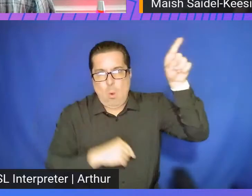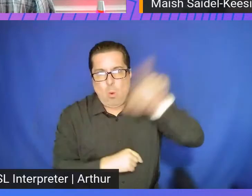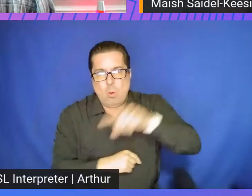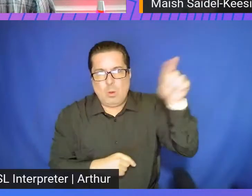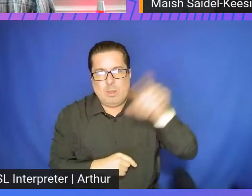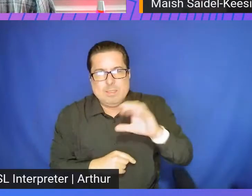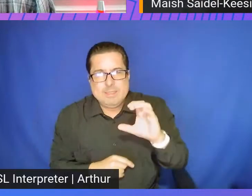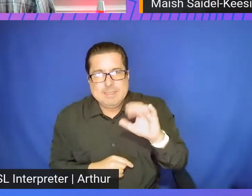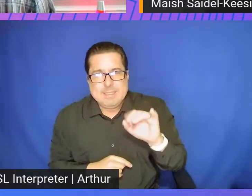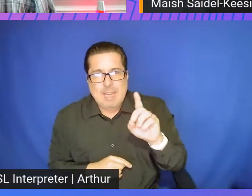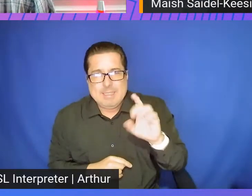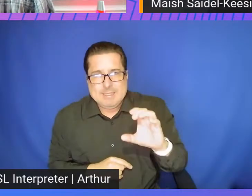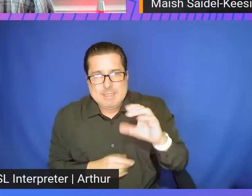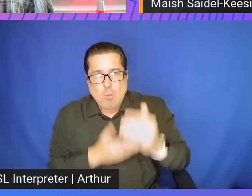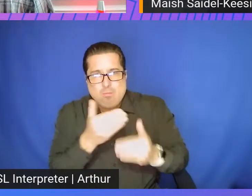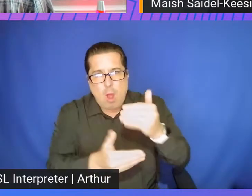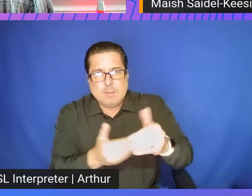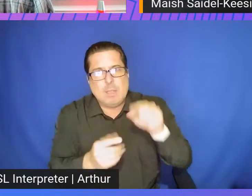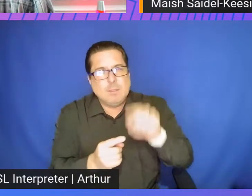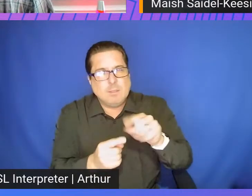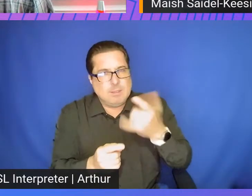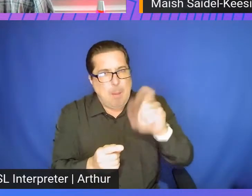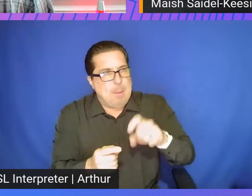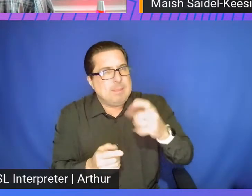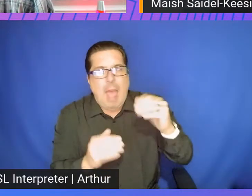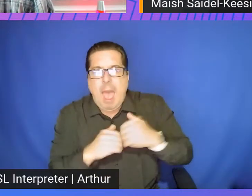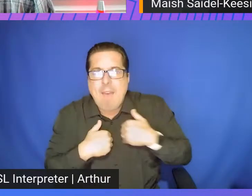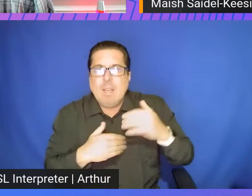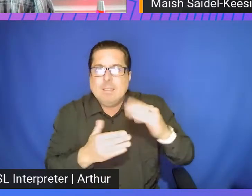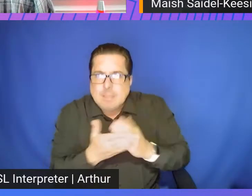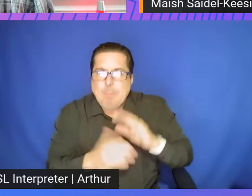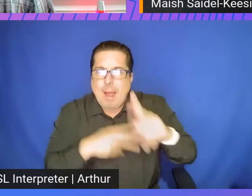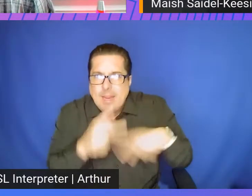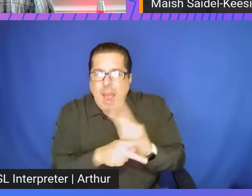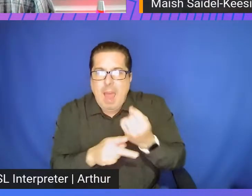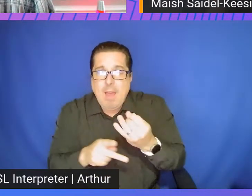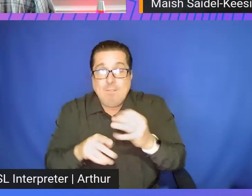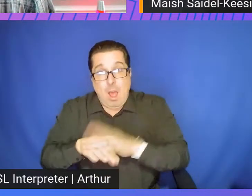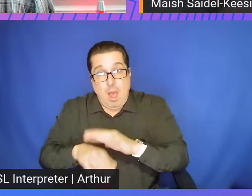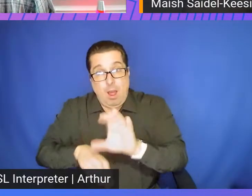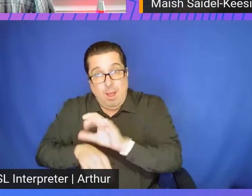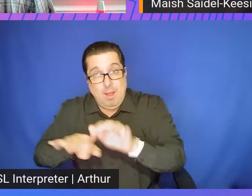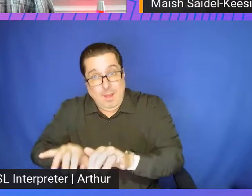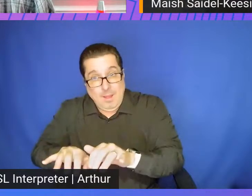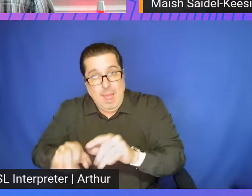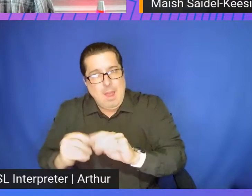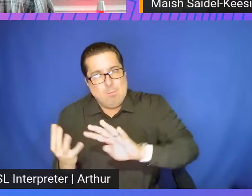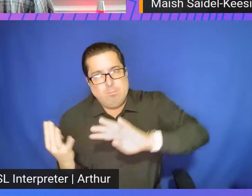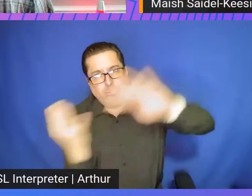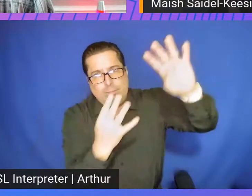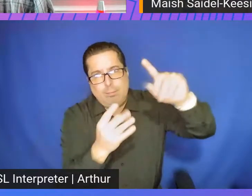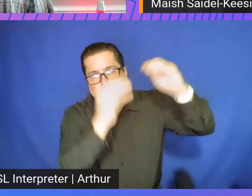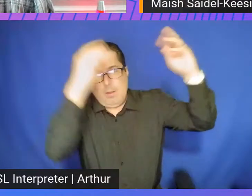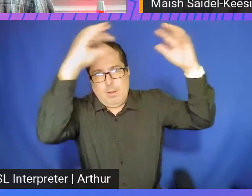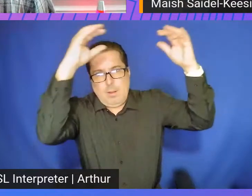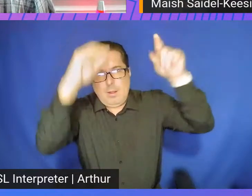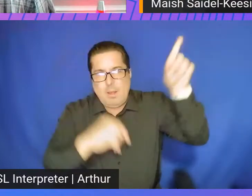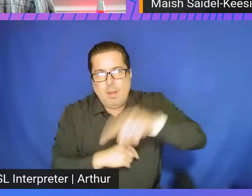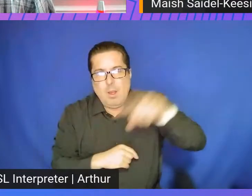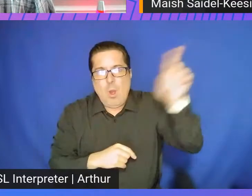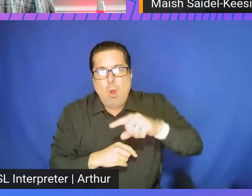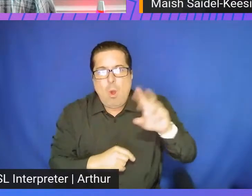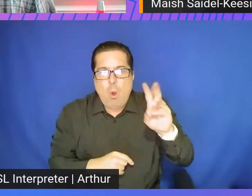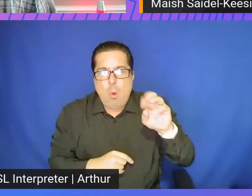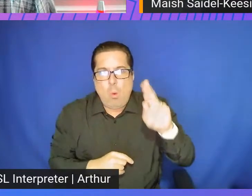process. So I assume you are using a kind of a workflow or a pipeline of some sort.